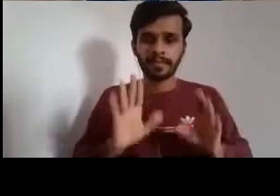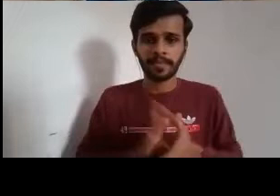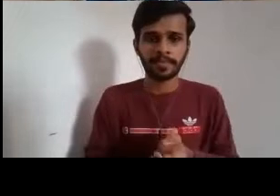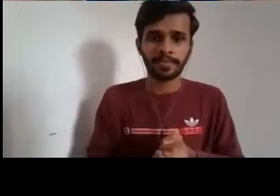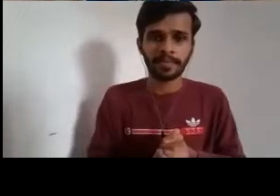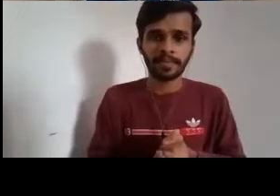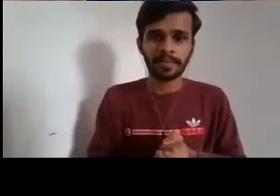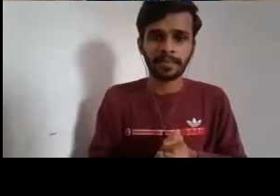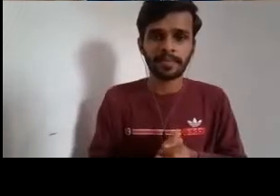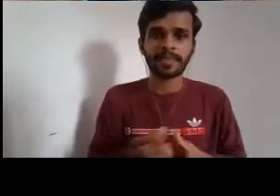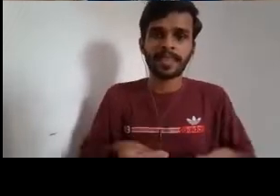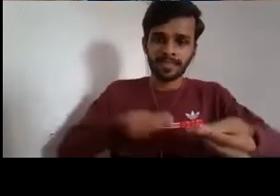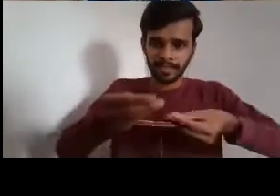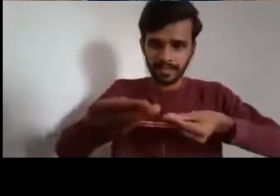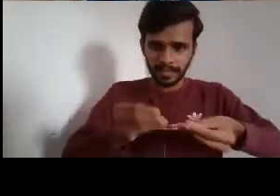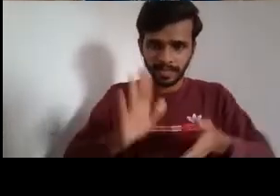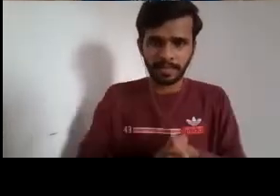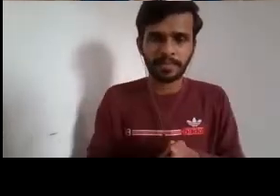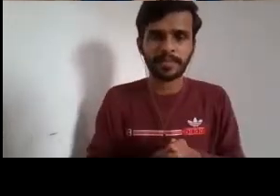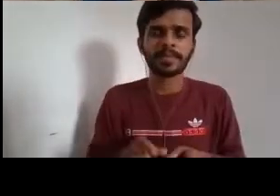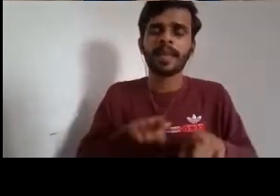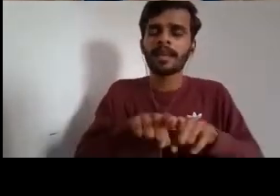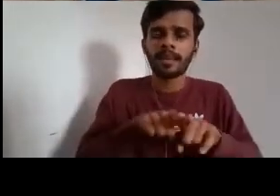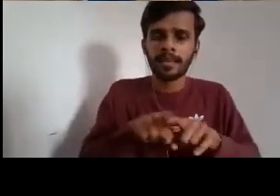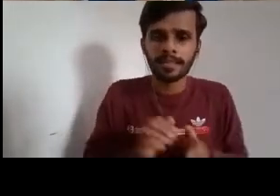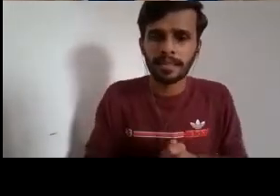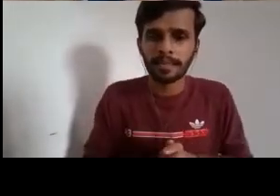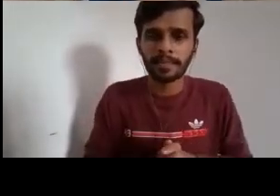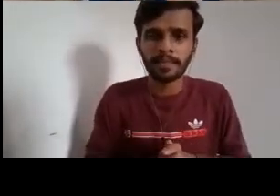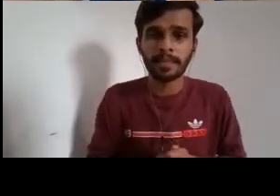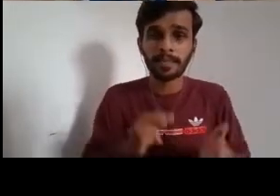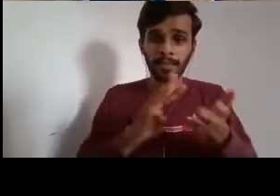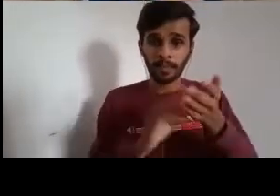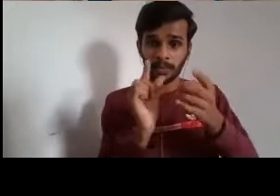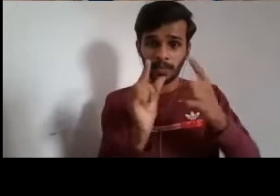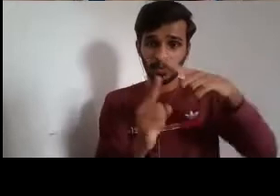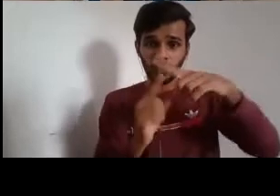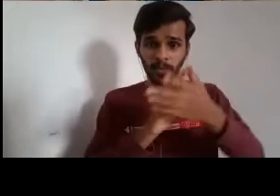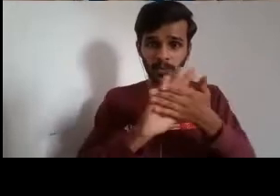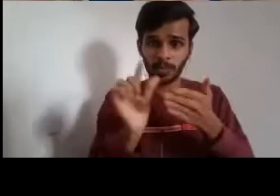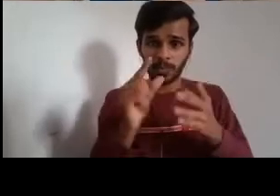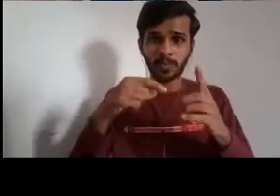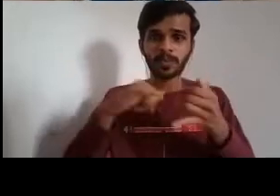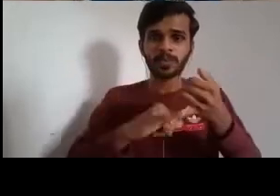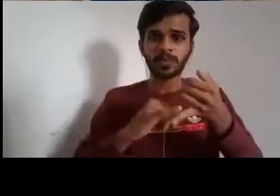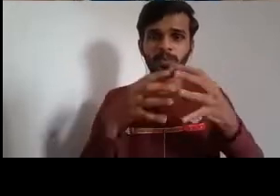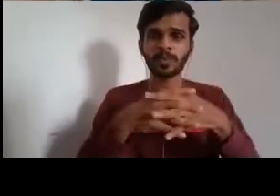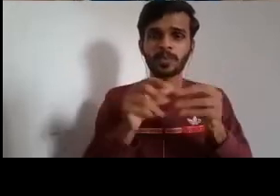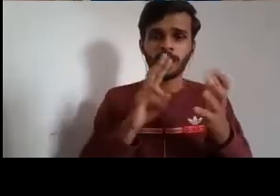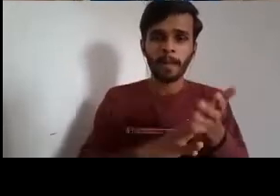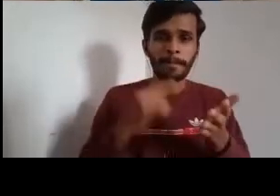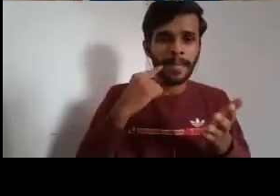A good example would be Muthuswami Dikshitar, one of the trinity of Carnatic